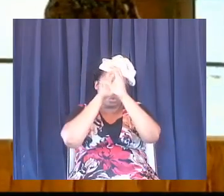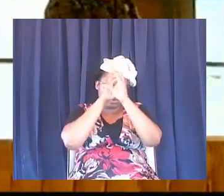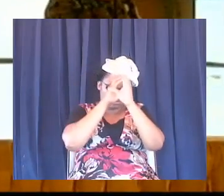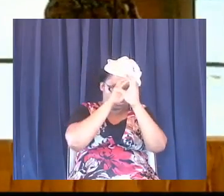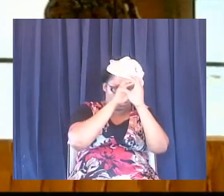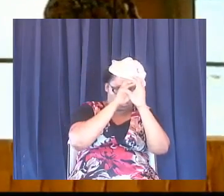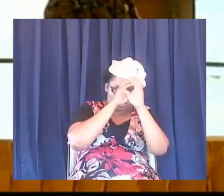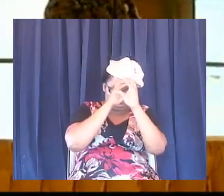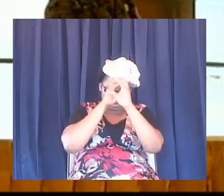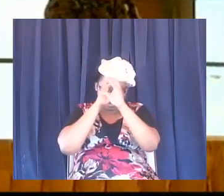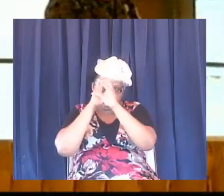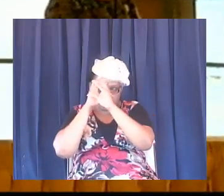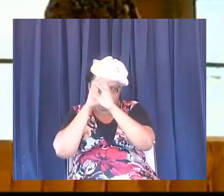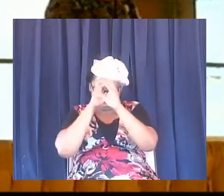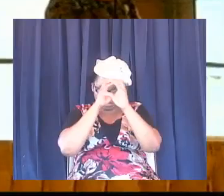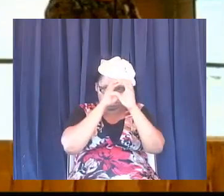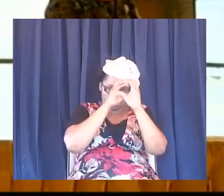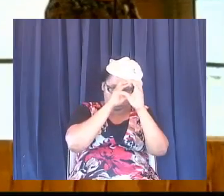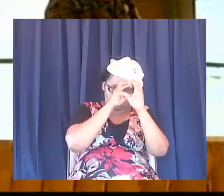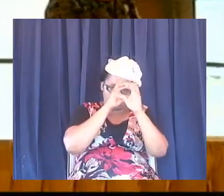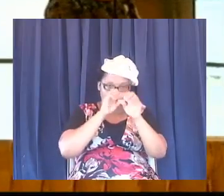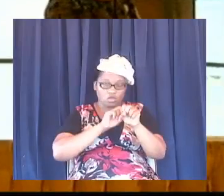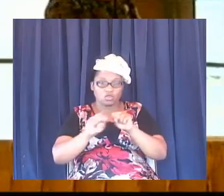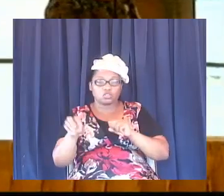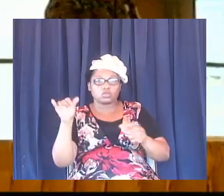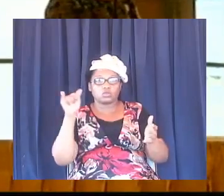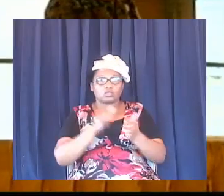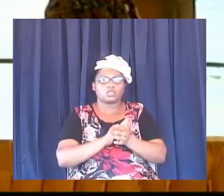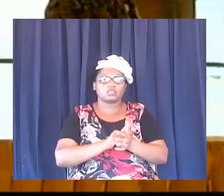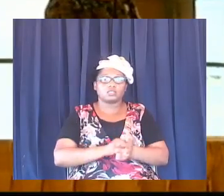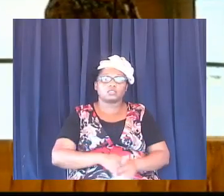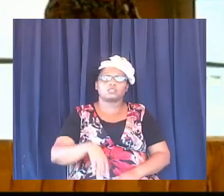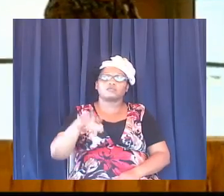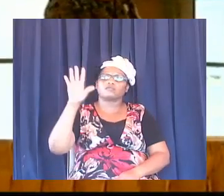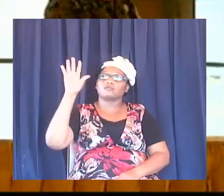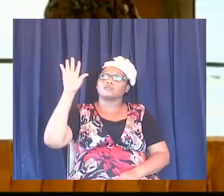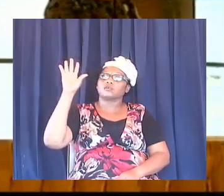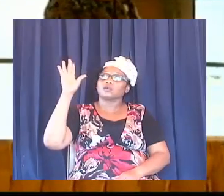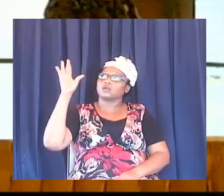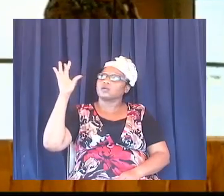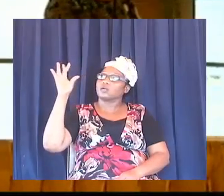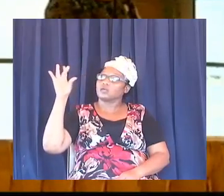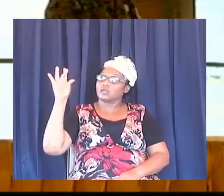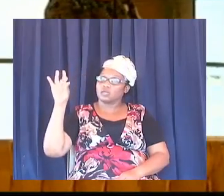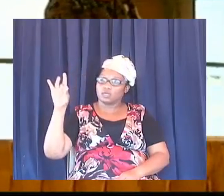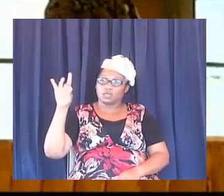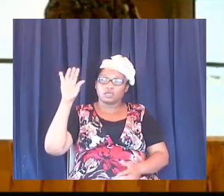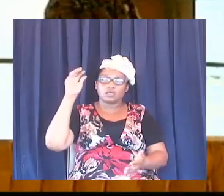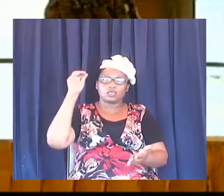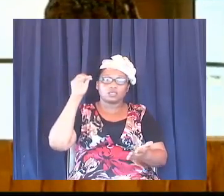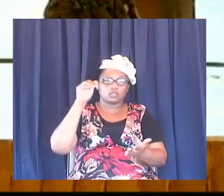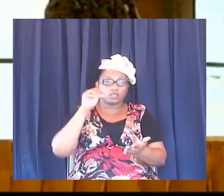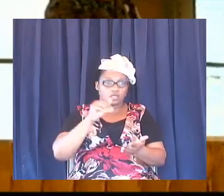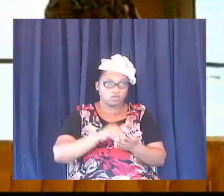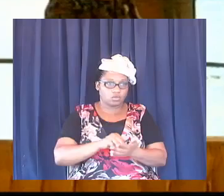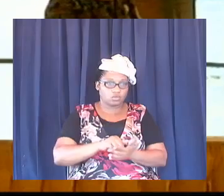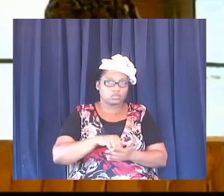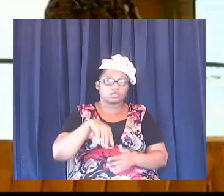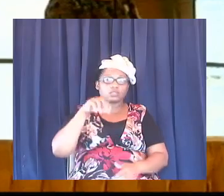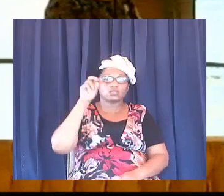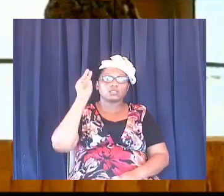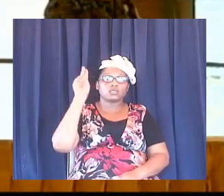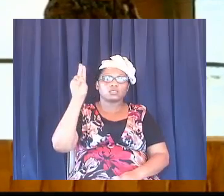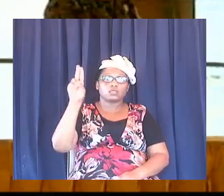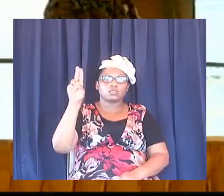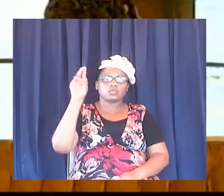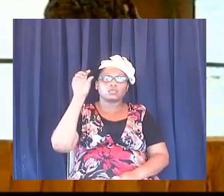talking about $8,000 in US. And we are trusting that in very short